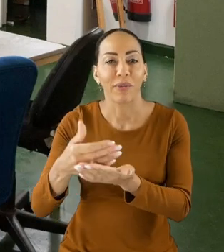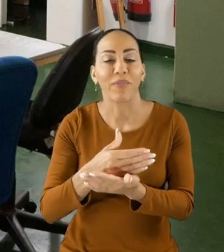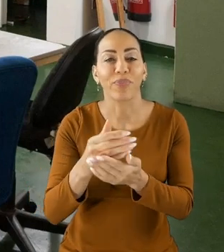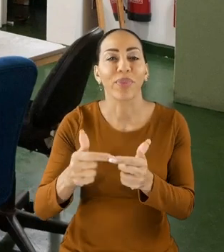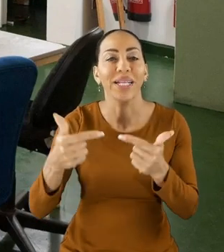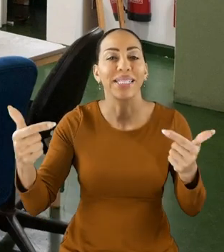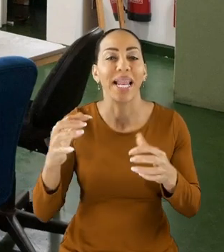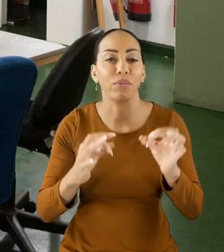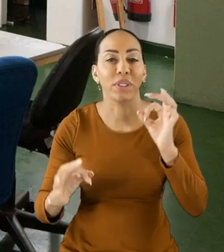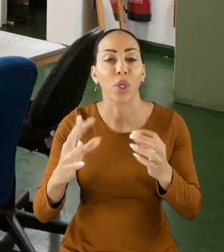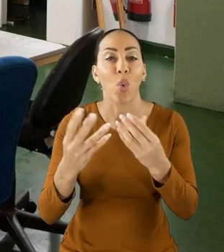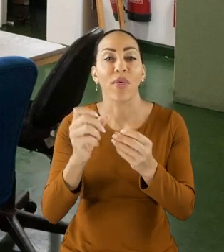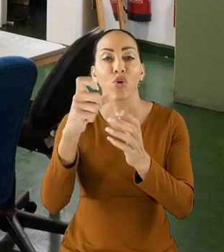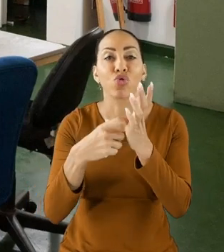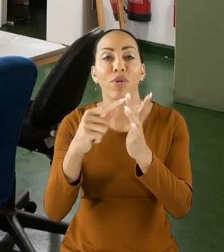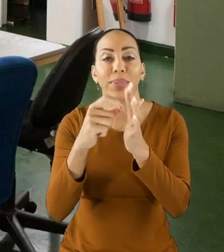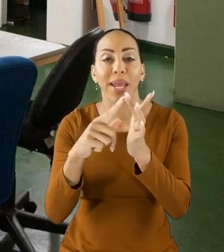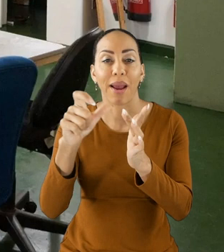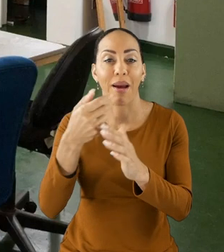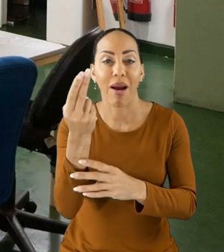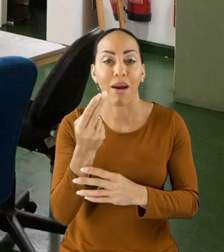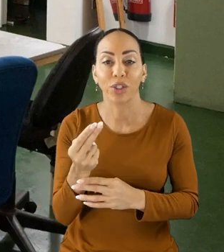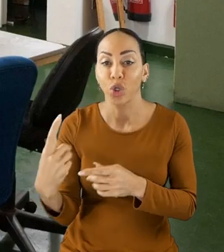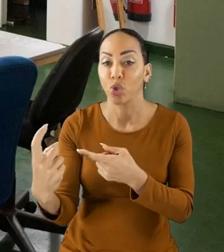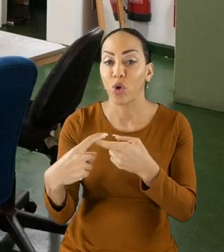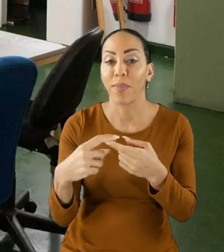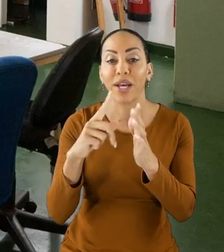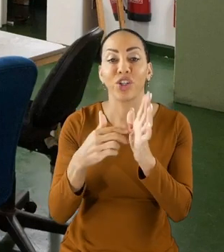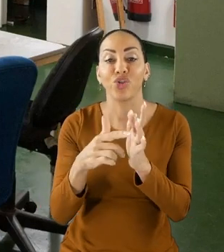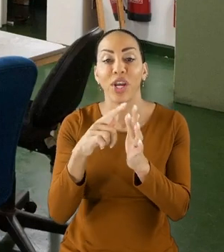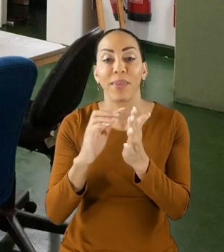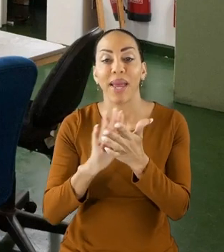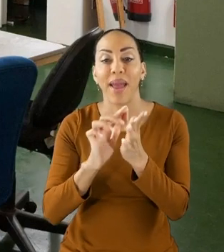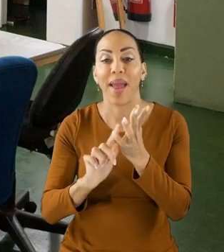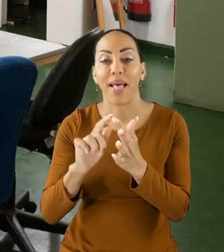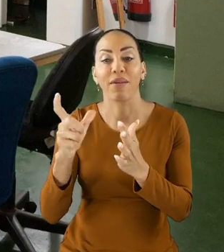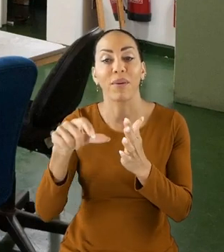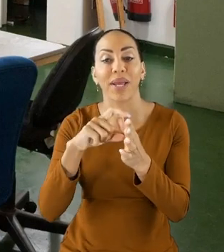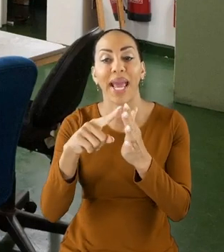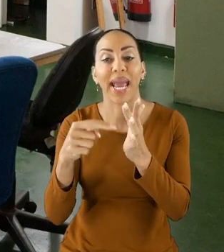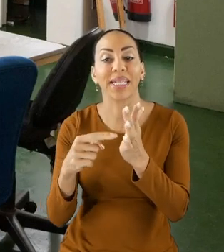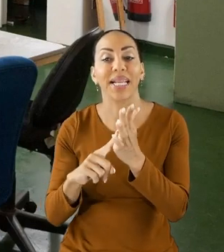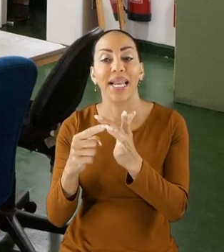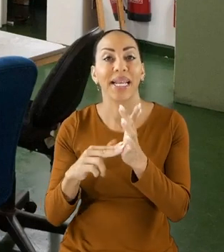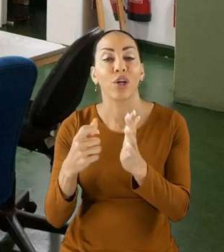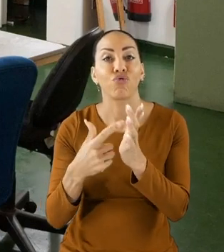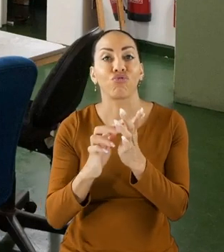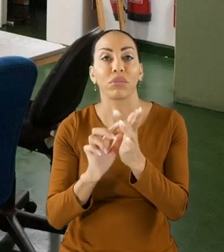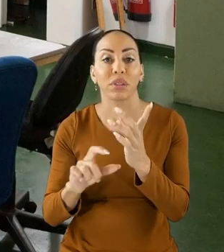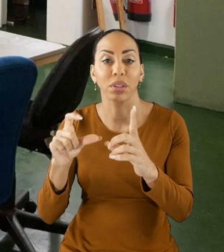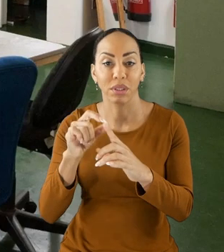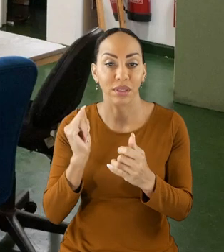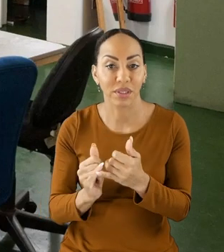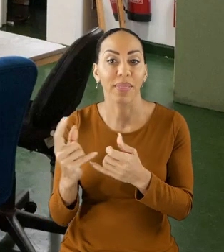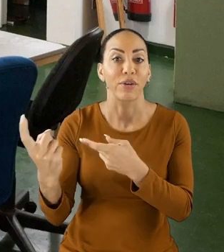first Telepresence Stage knowledge exchange workshop with CRIPtic Arts. We're joined by Jamie Hale and Caitlin Griffiths from